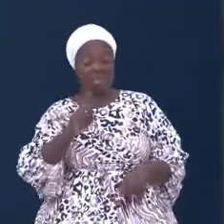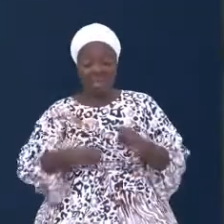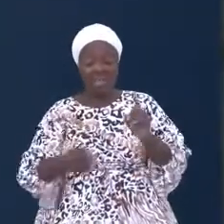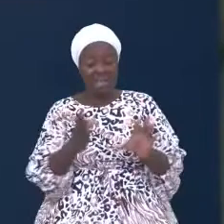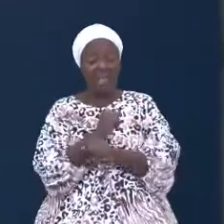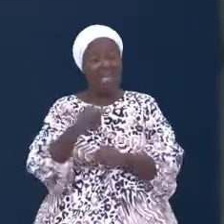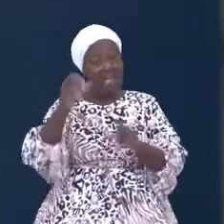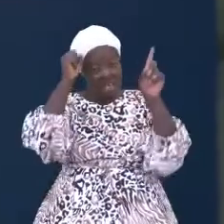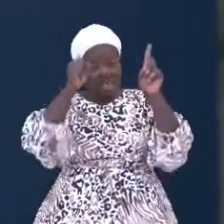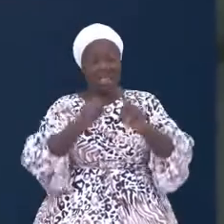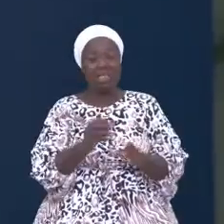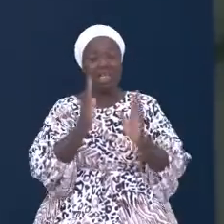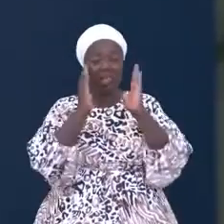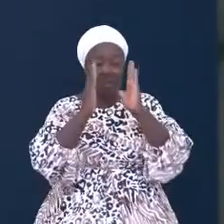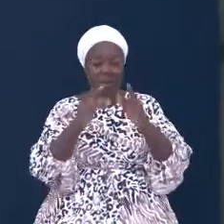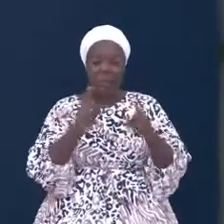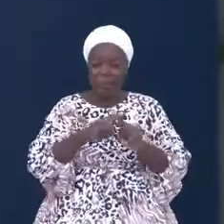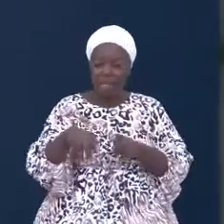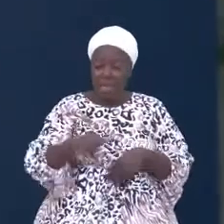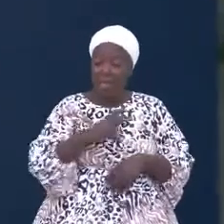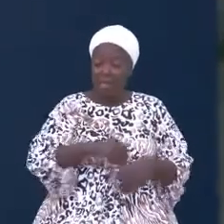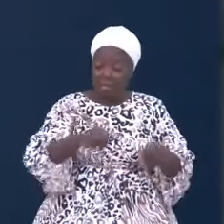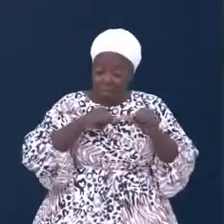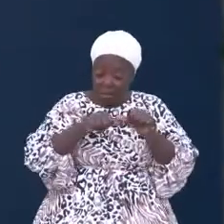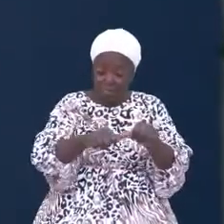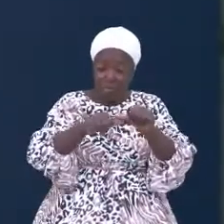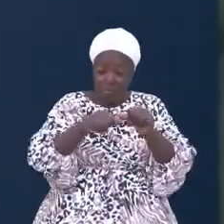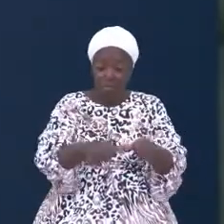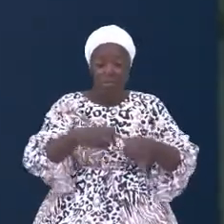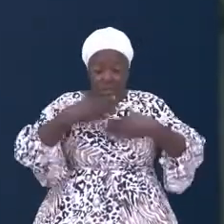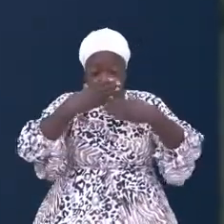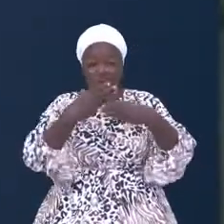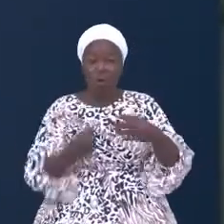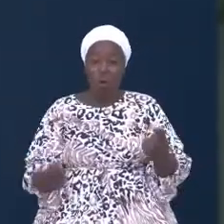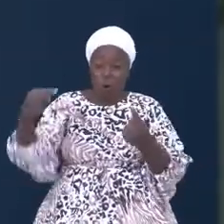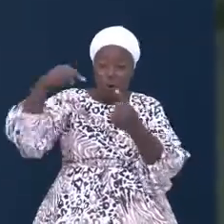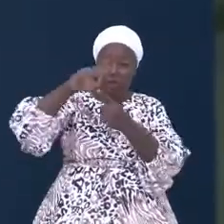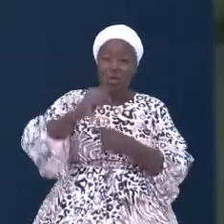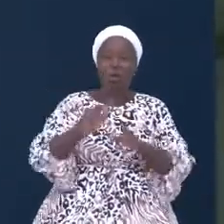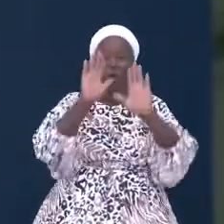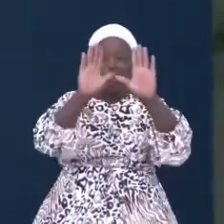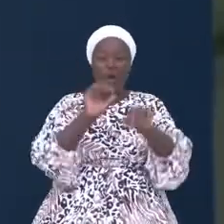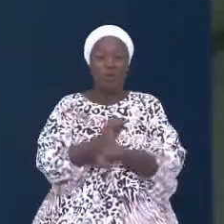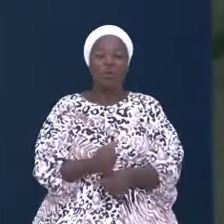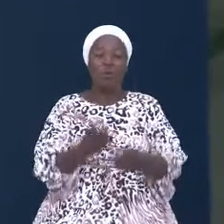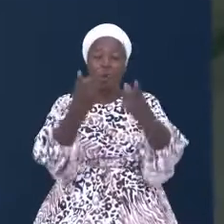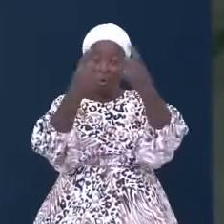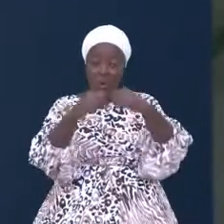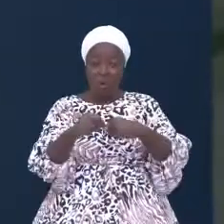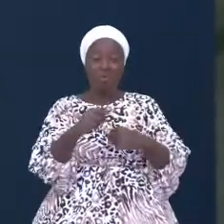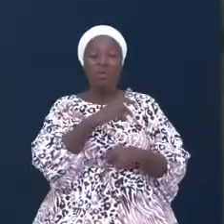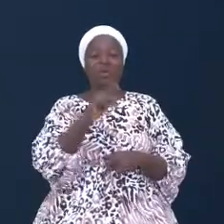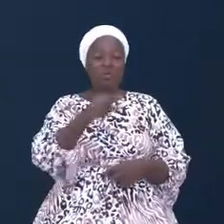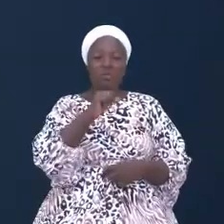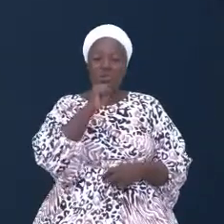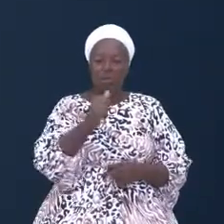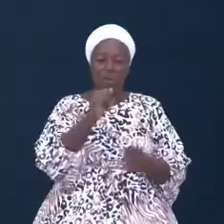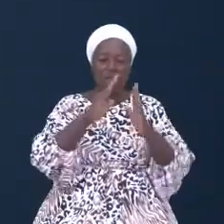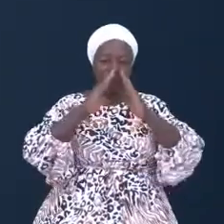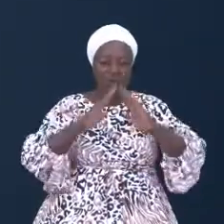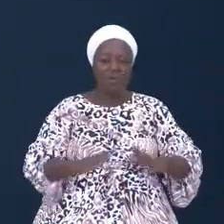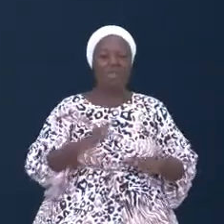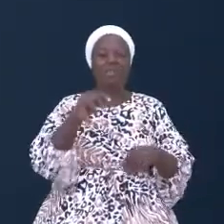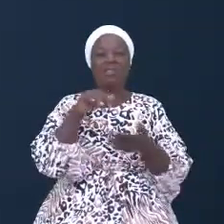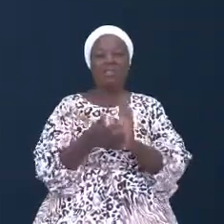him. But they didn't keep quiet. Until your miracle arrives, you will not keep quiet. Until